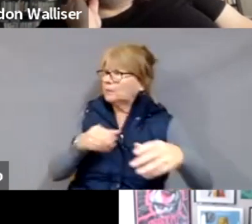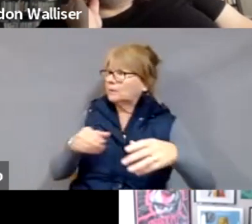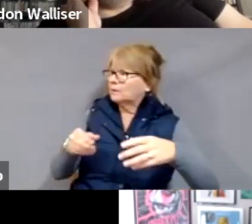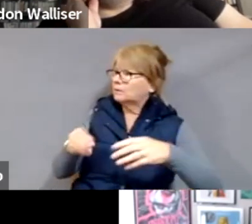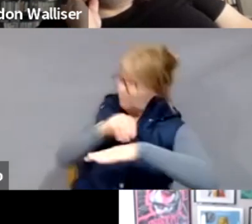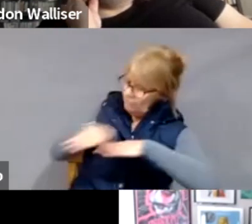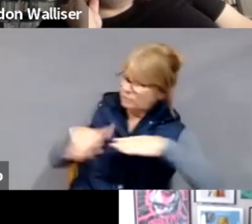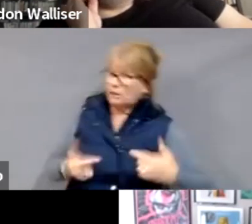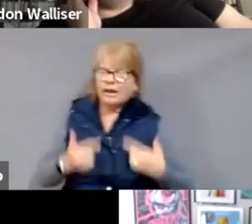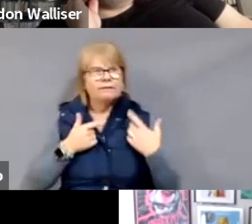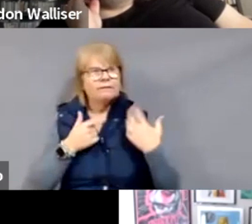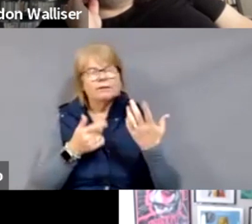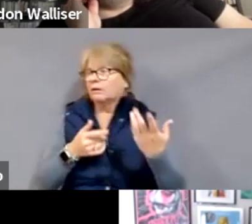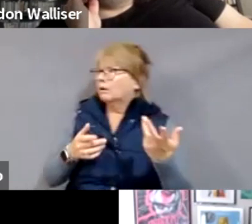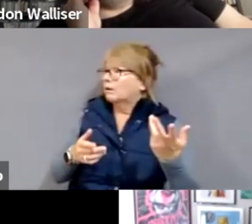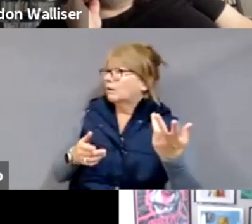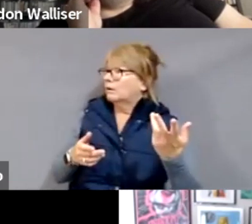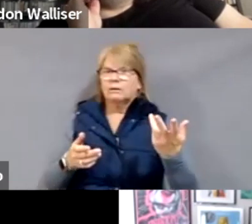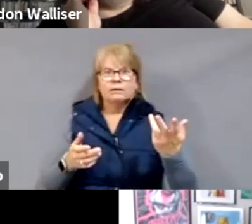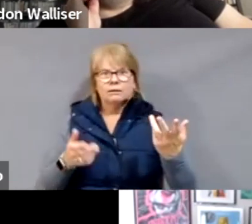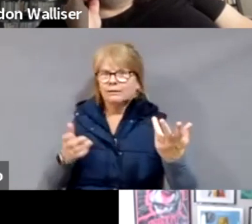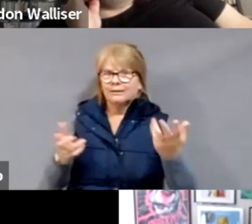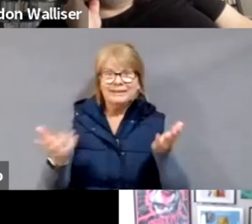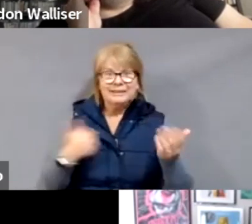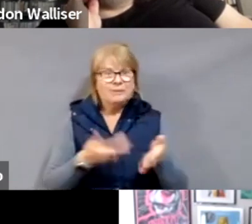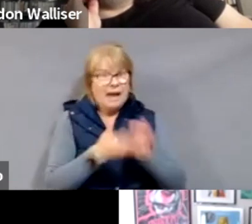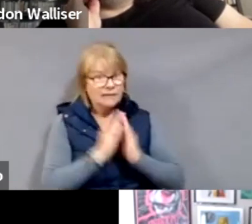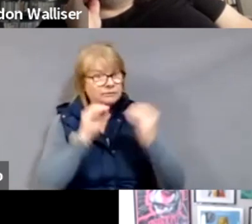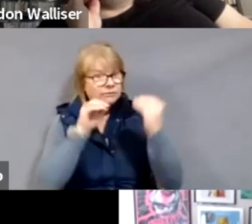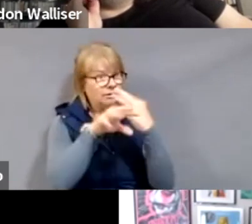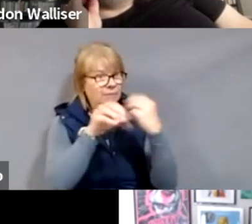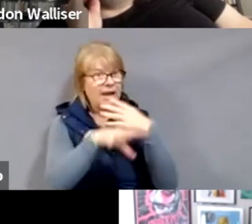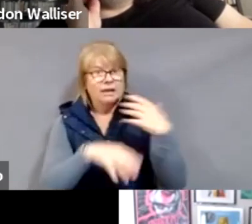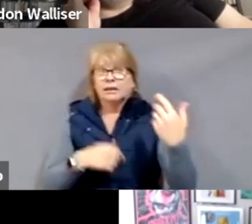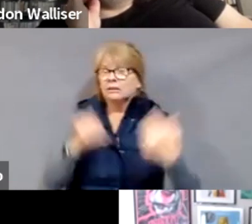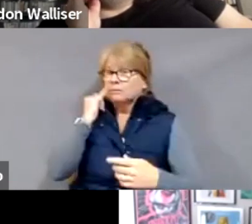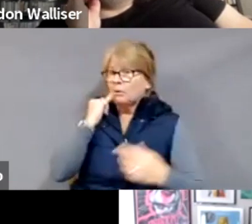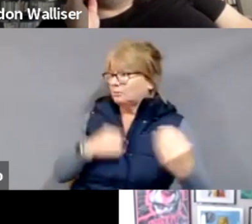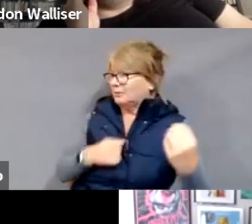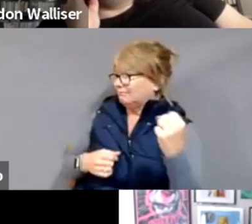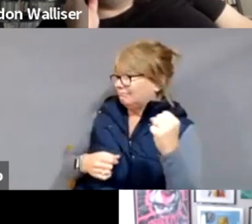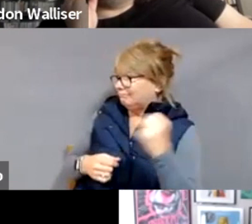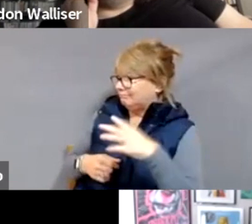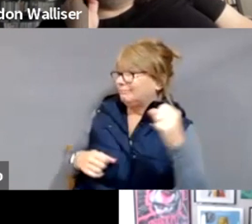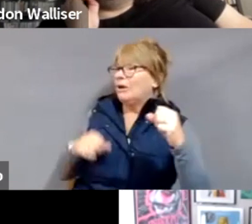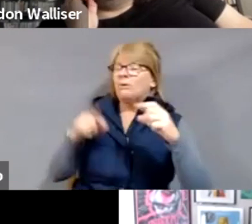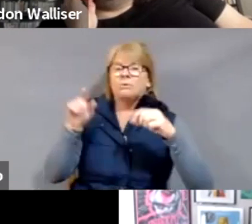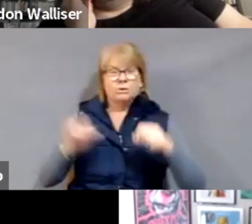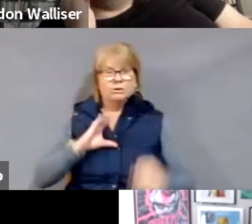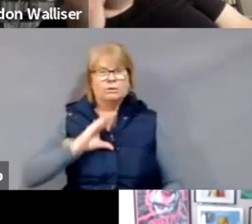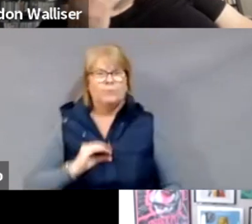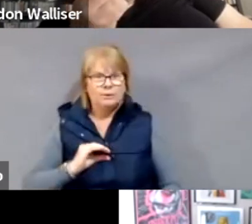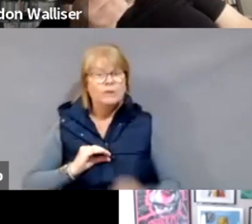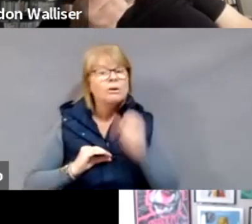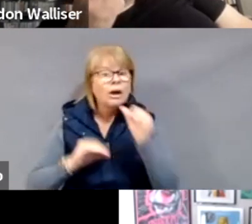feedback, because you can, derail someone or hurt their feelings when you're not